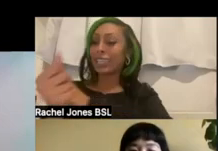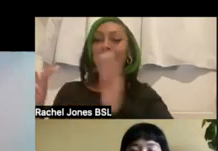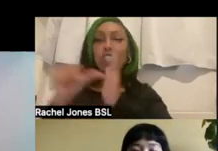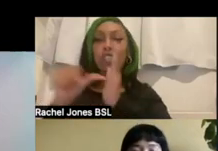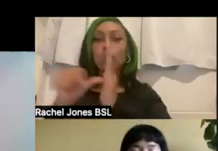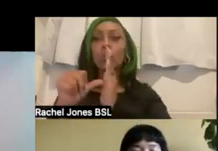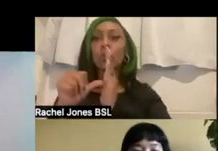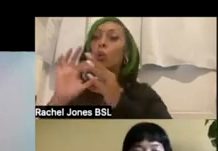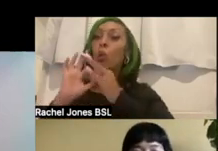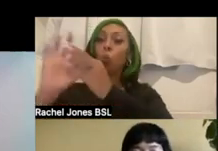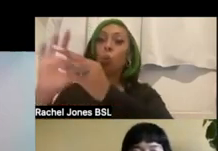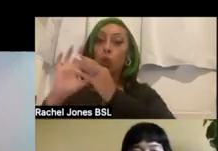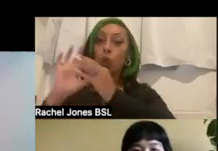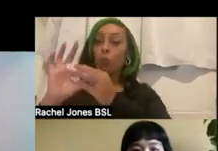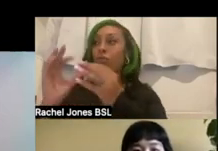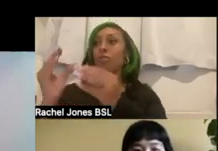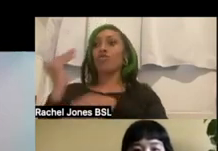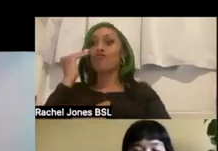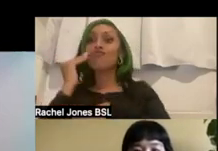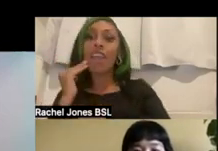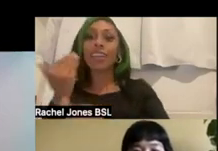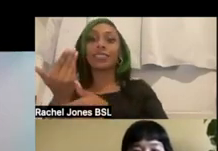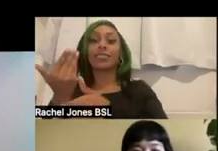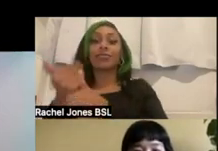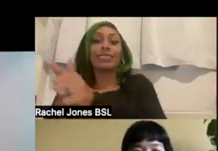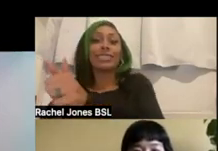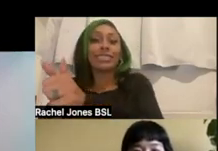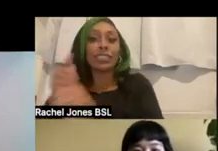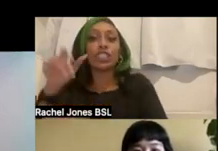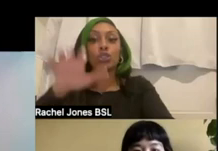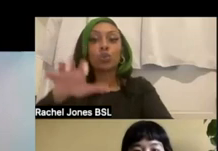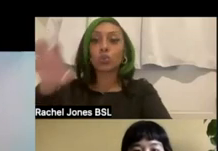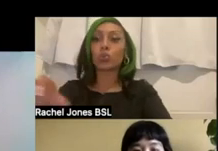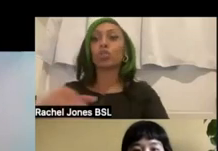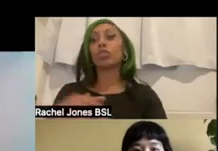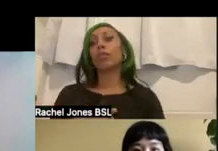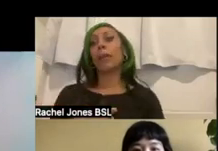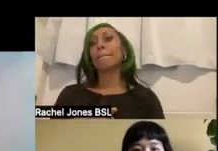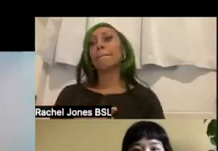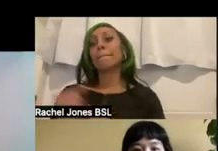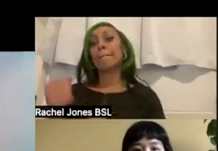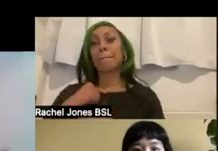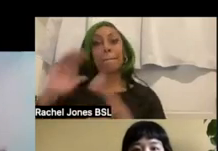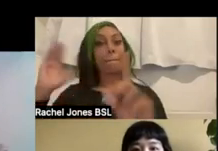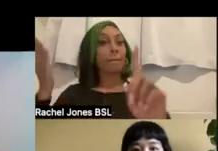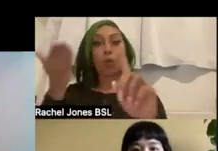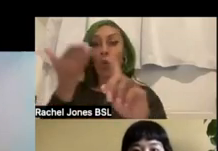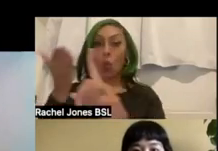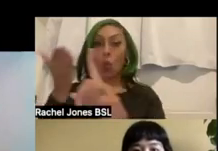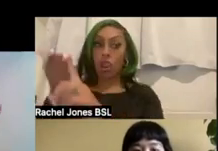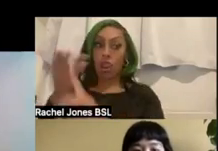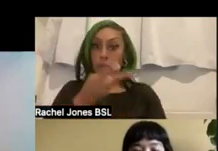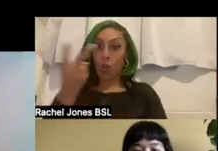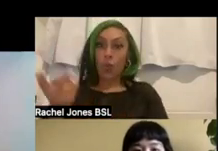and institutions. My goal in talking about both is to think